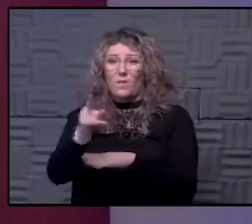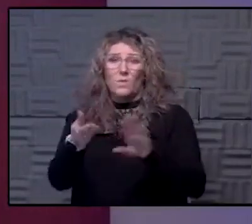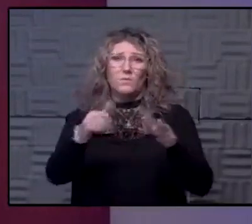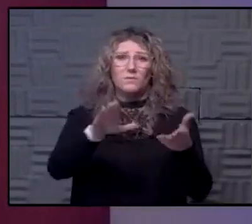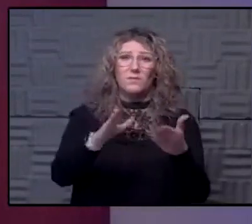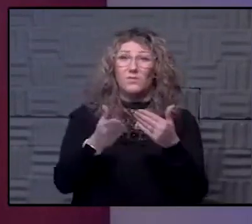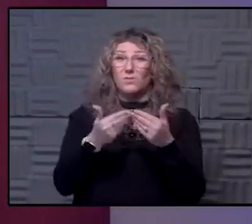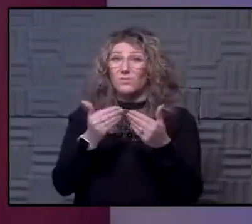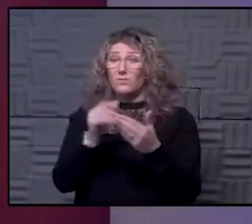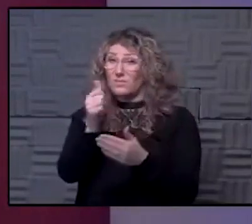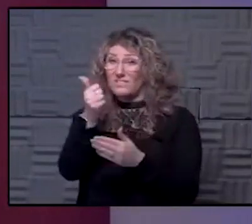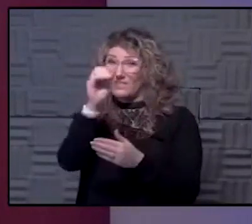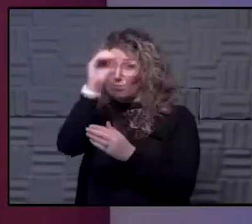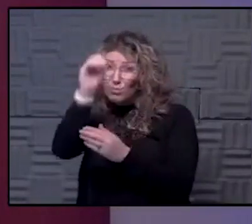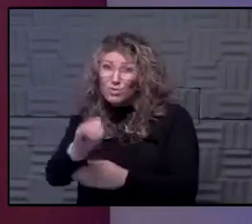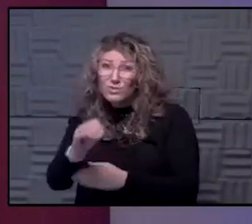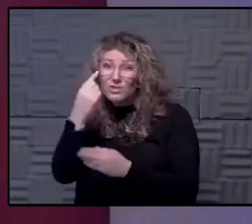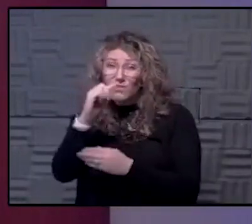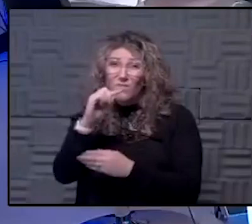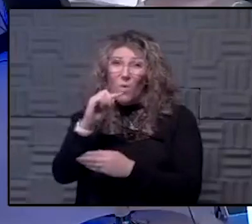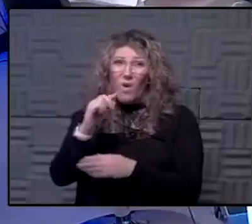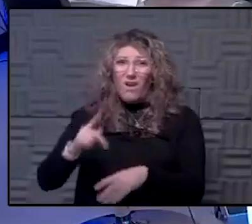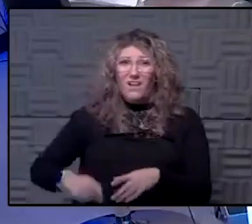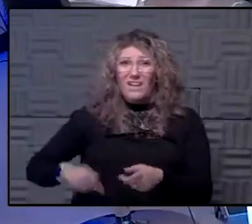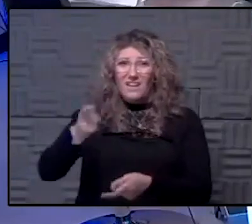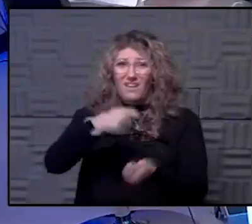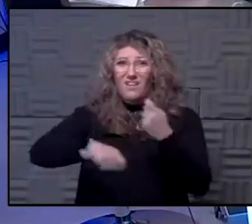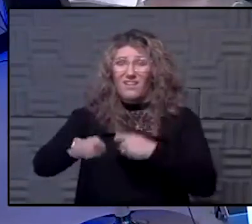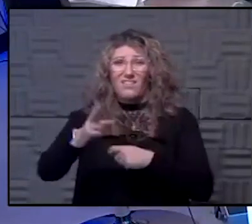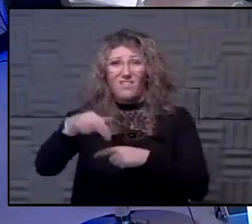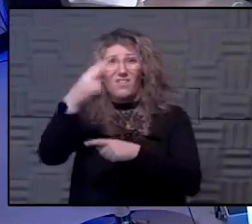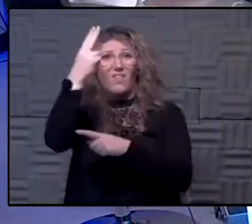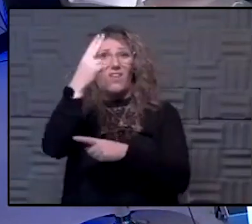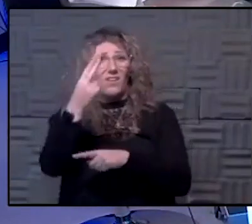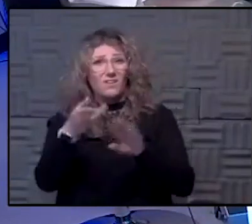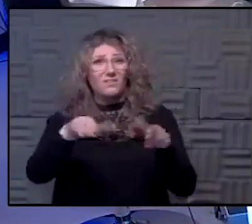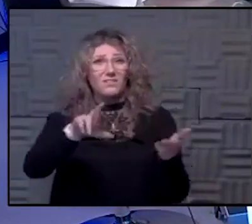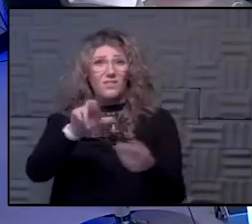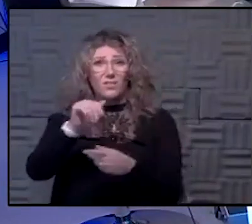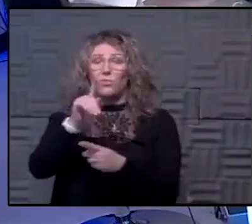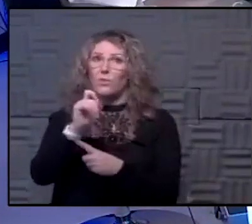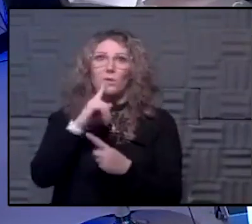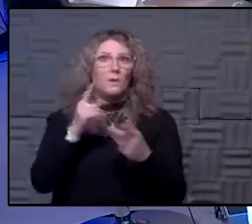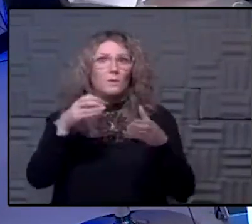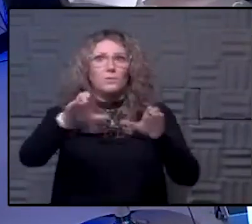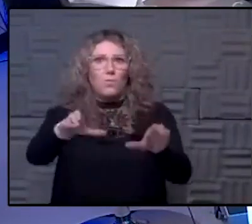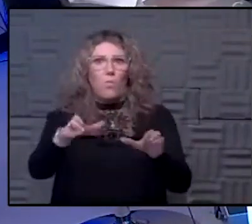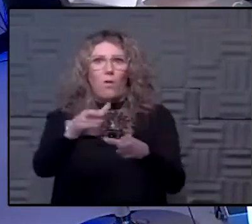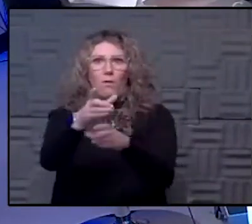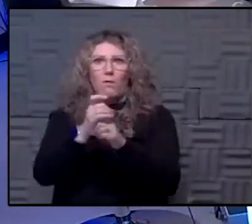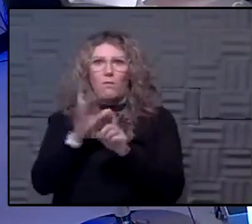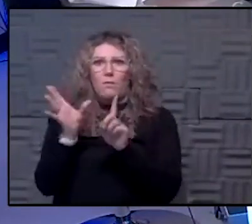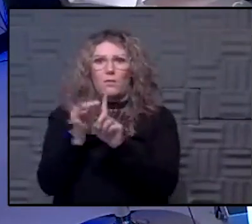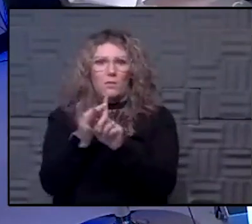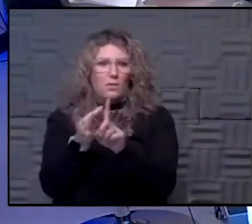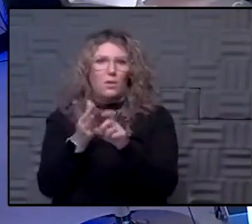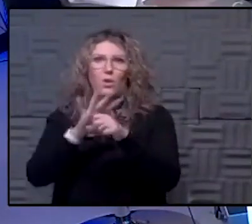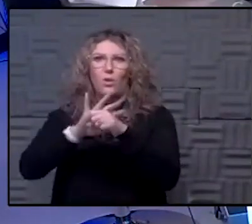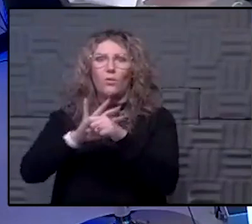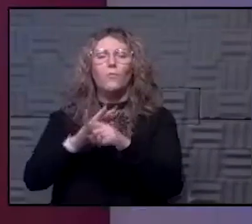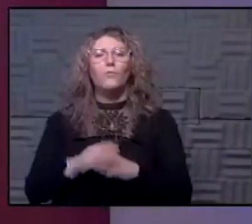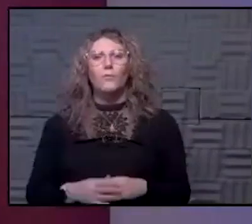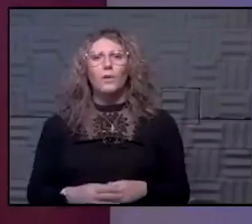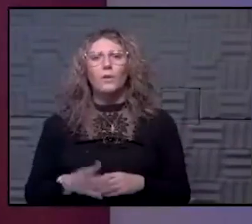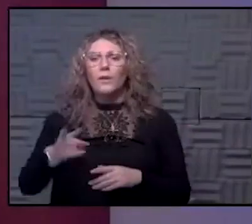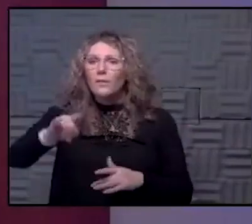rate for our kidney transplant patients. So if they get it, they have a high death Yeah. rate, and so you don't want them to get it, obviously. No, and it's, you know,